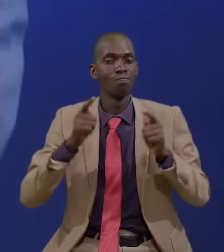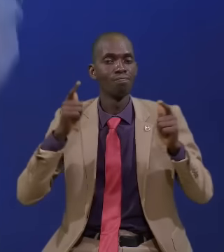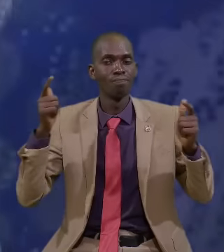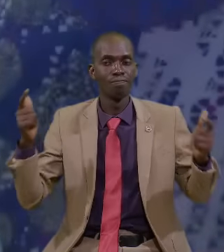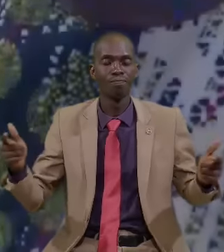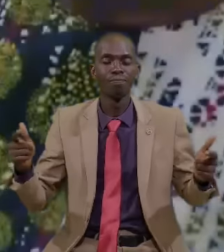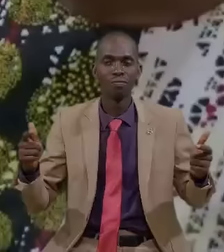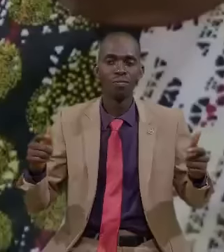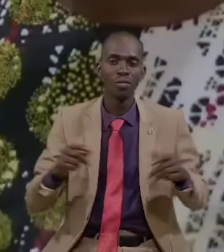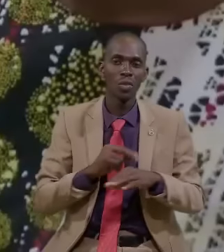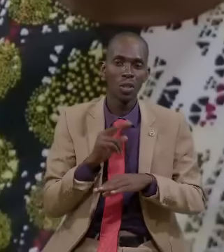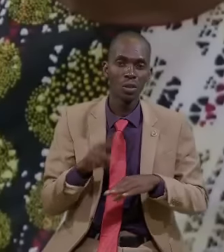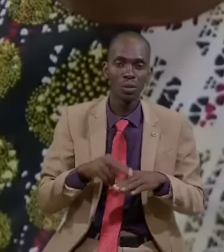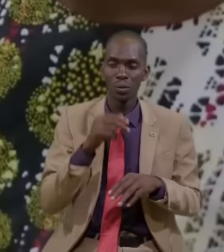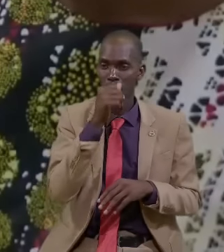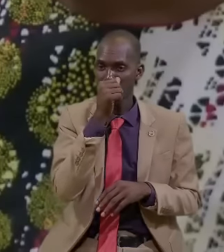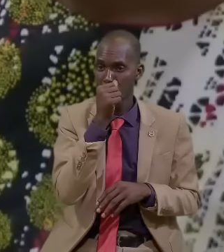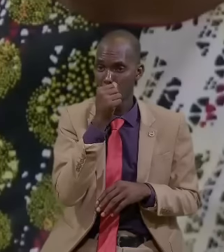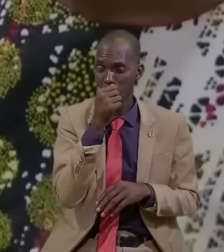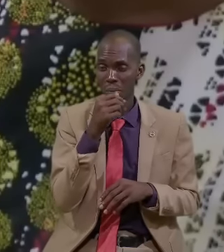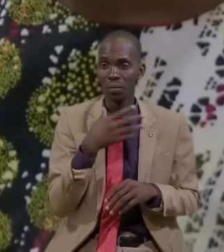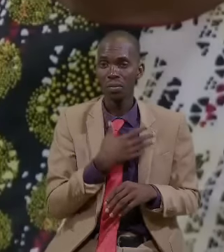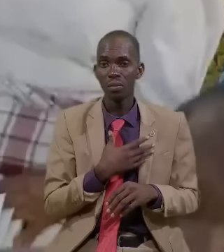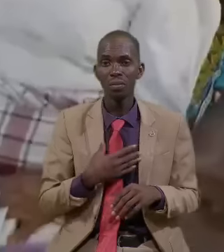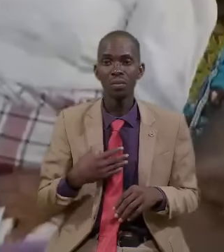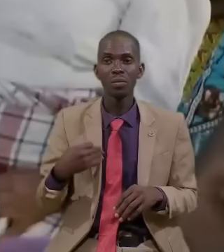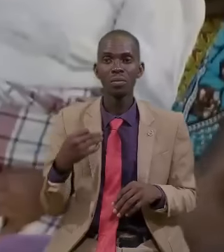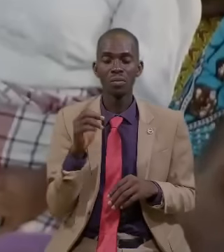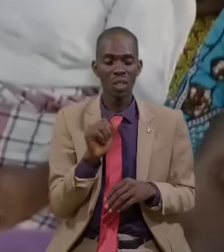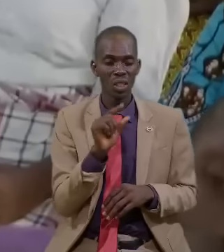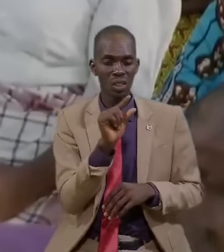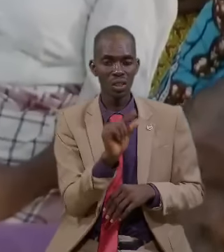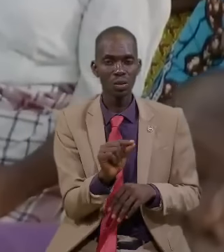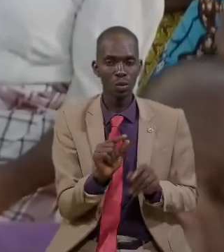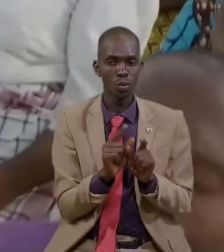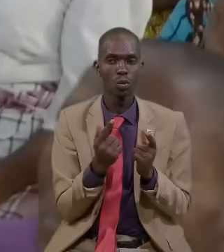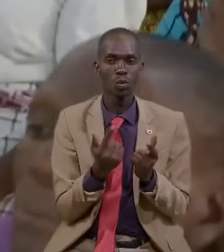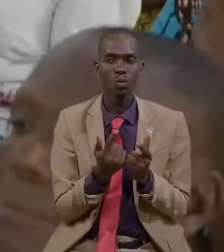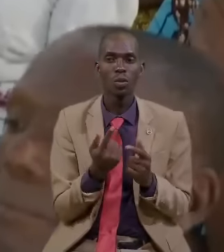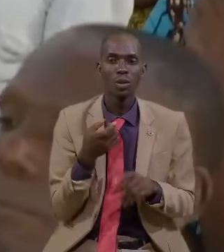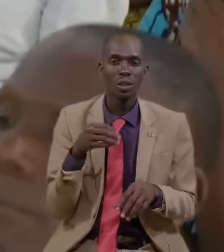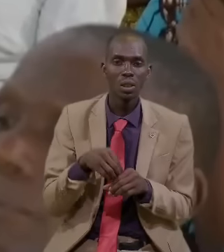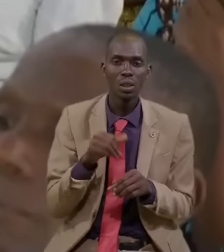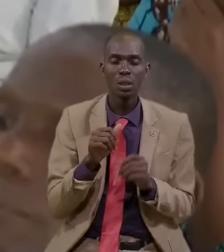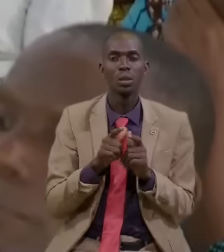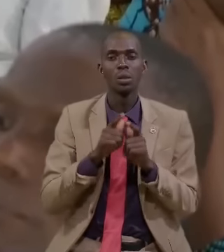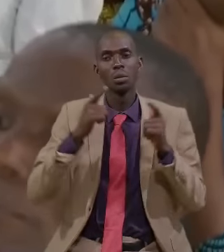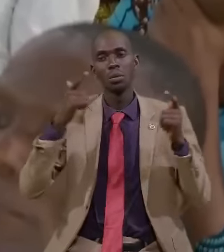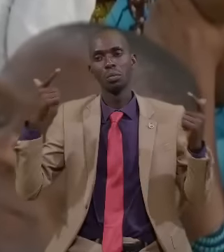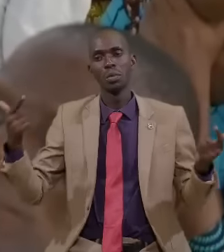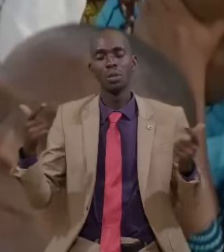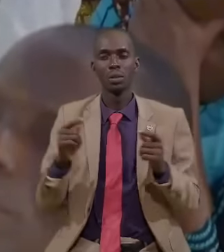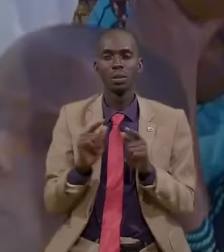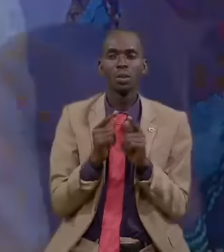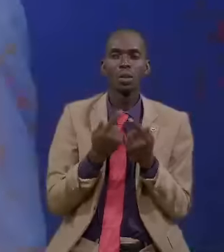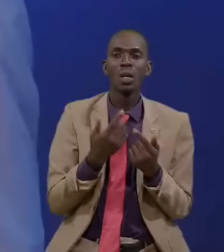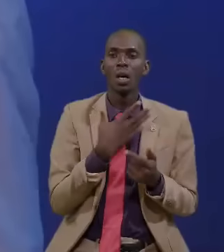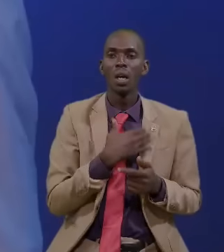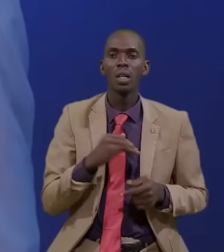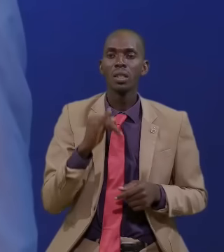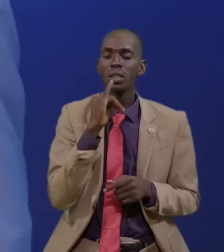circle within a bigger circle, and it's an holy nation,